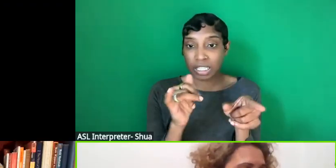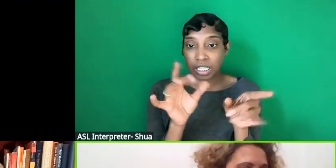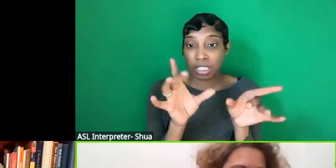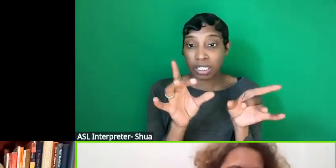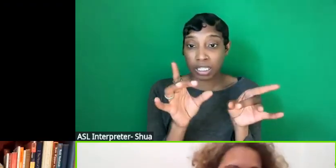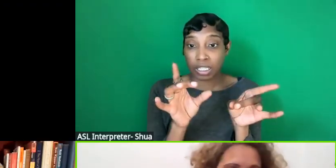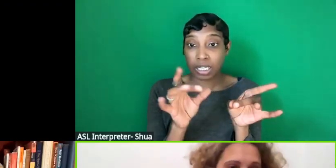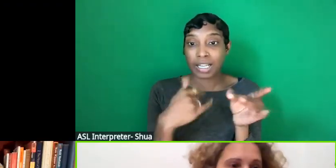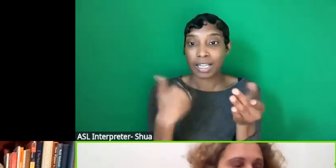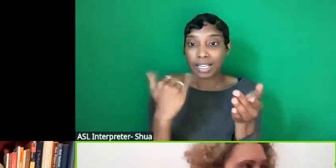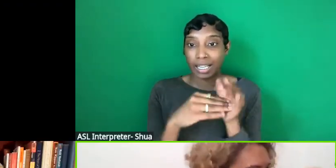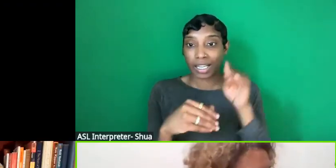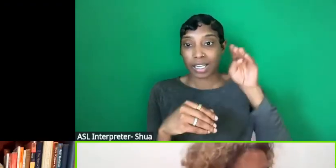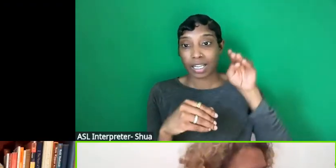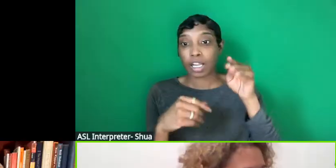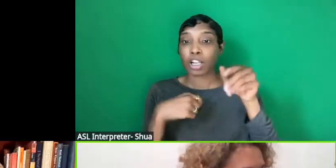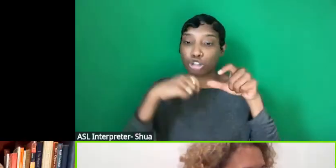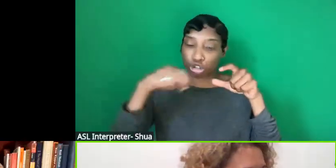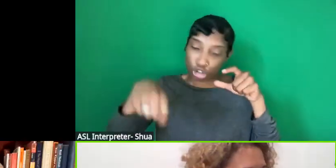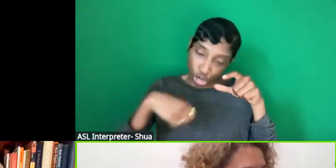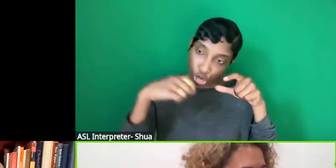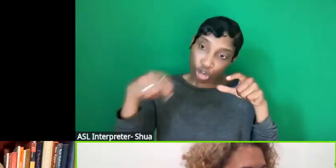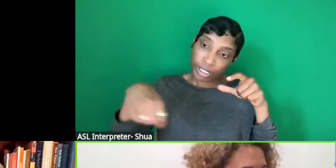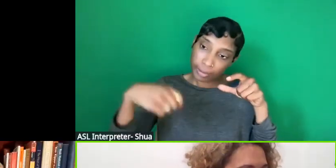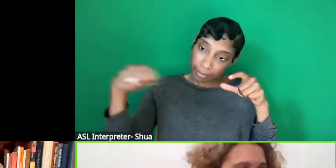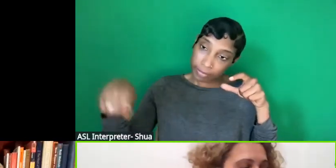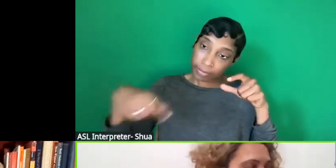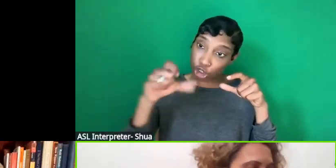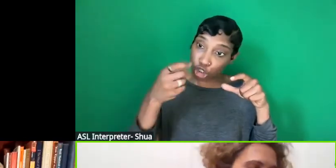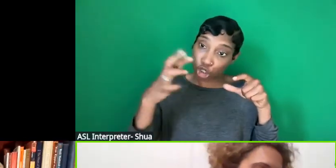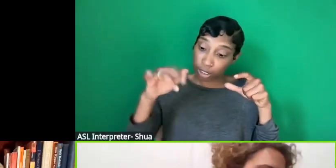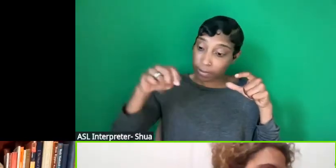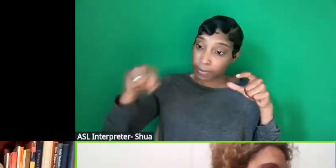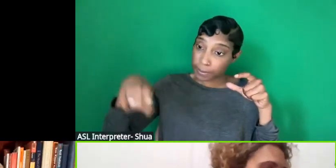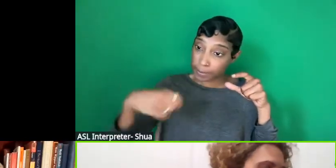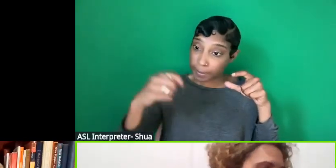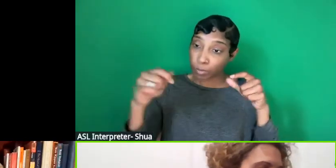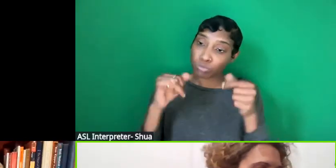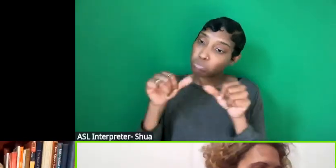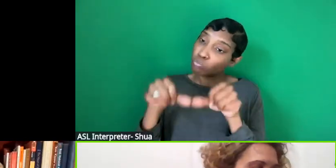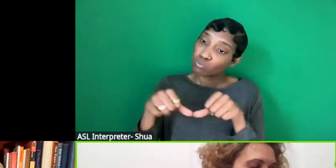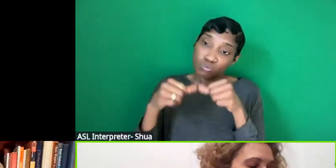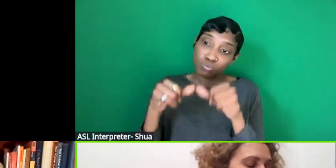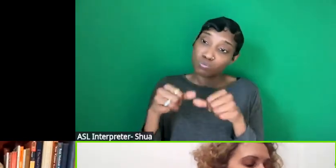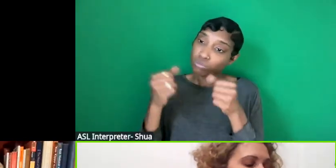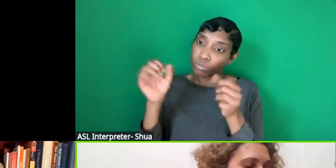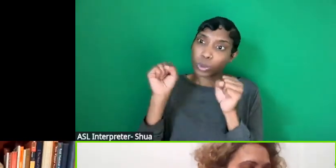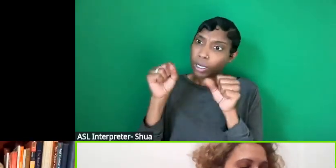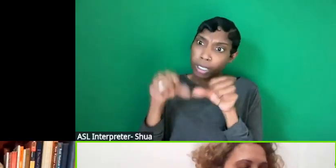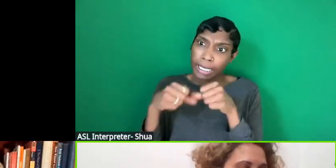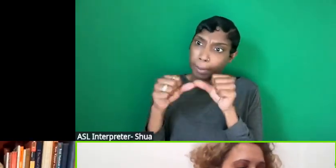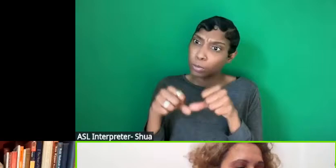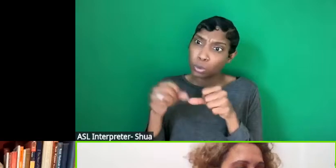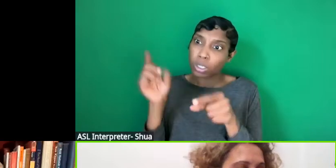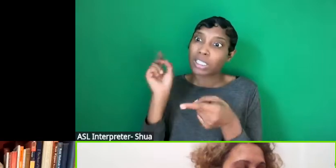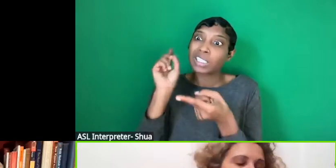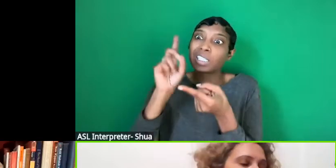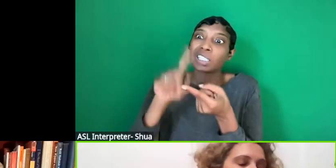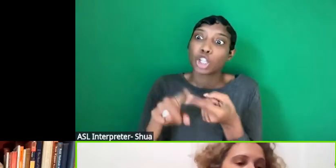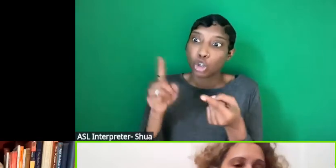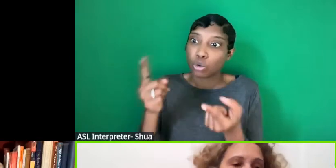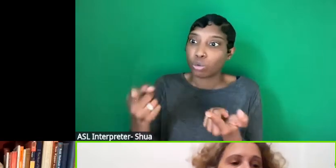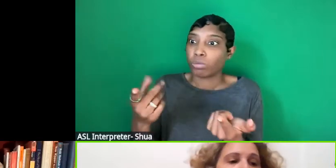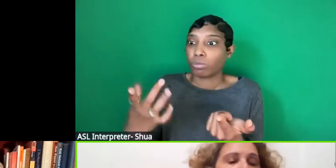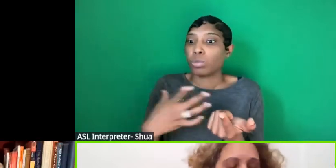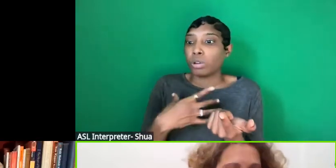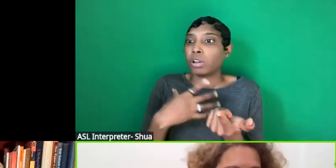And again, let me stir it. And you can just keep doing this as much as you want until you get the right